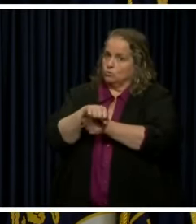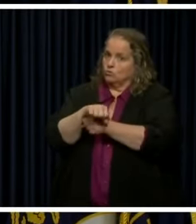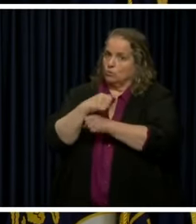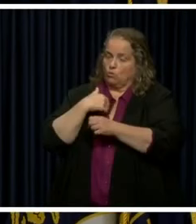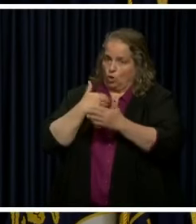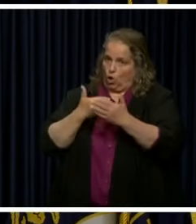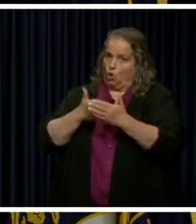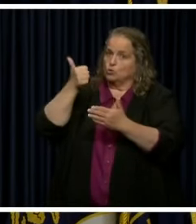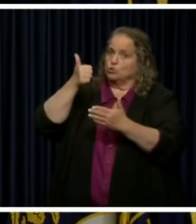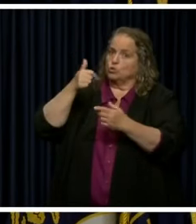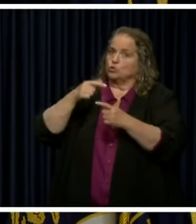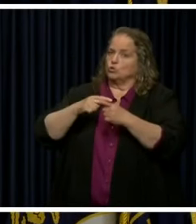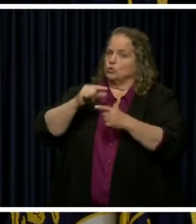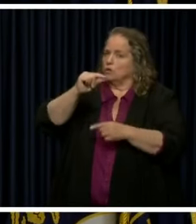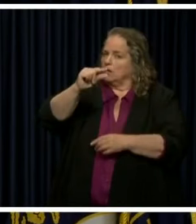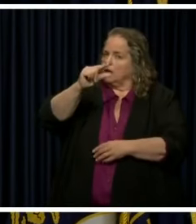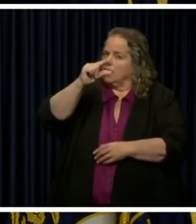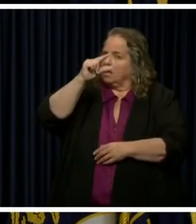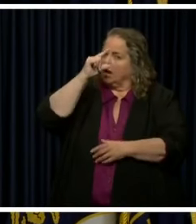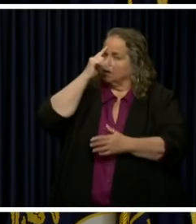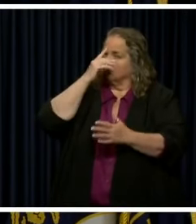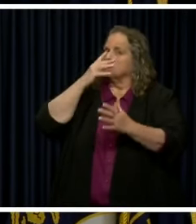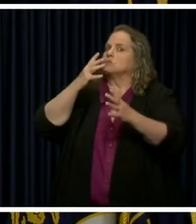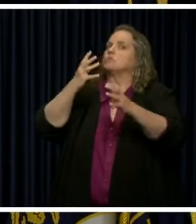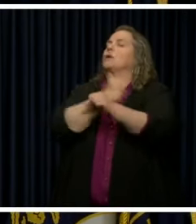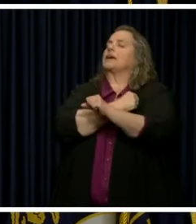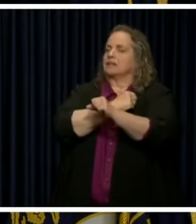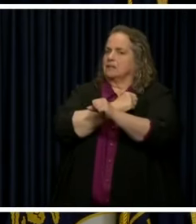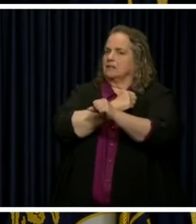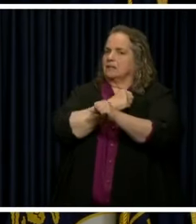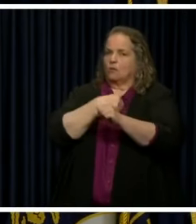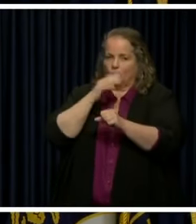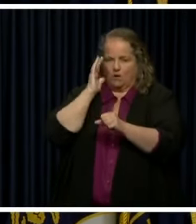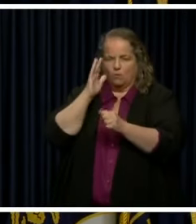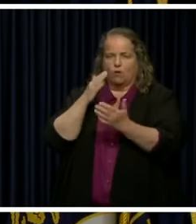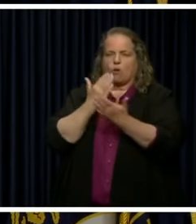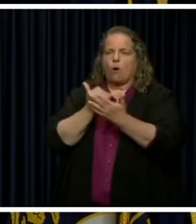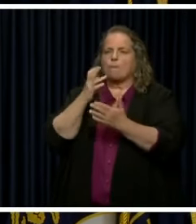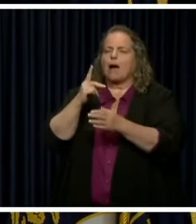closer to the light at the end of the tunnel. We'll get back closer to our old normal, and the